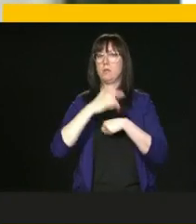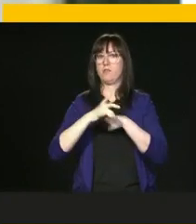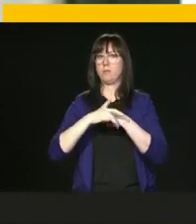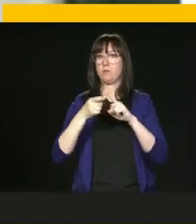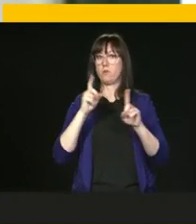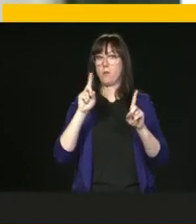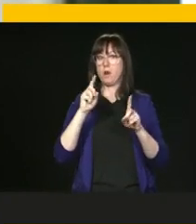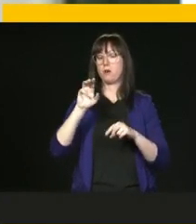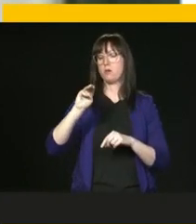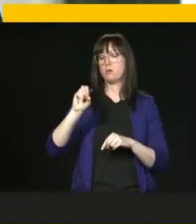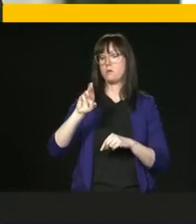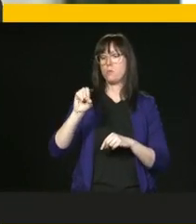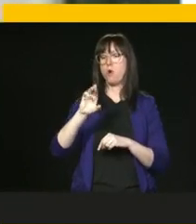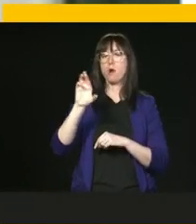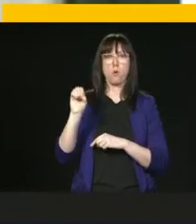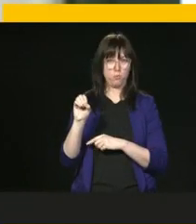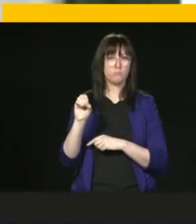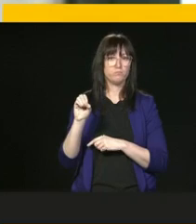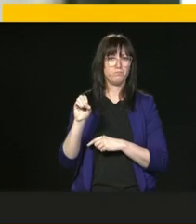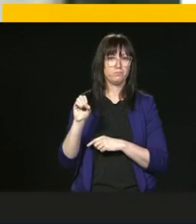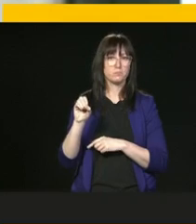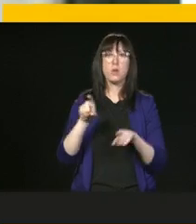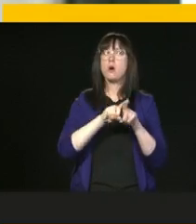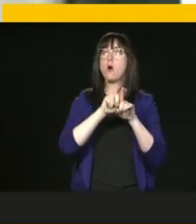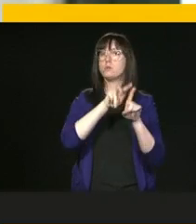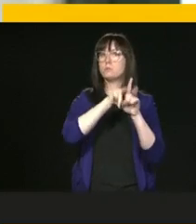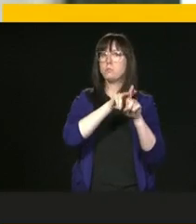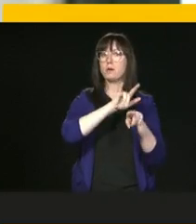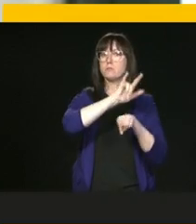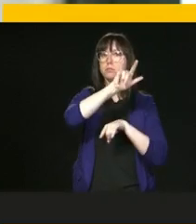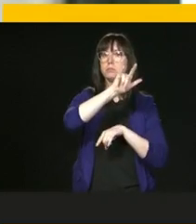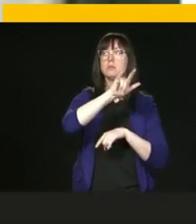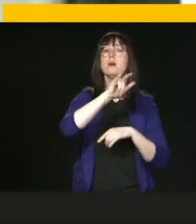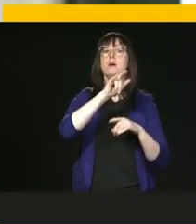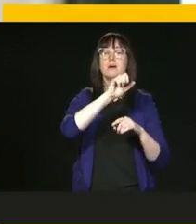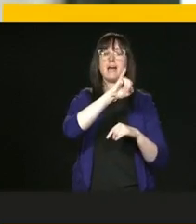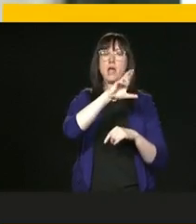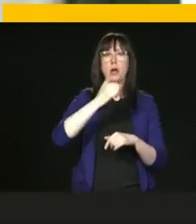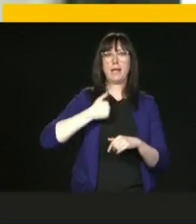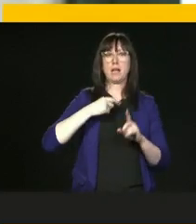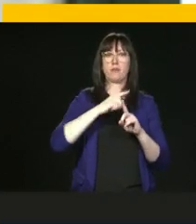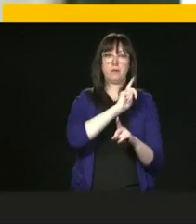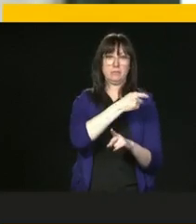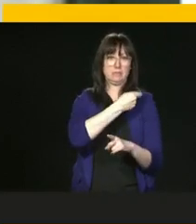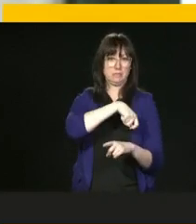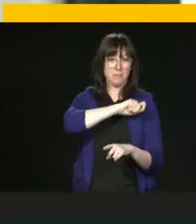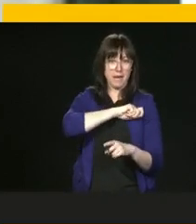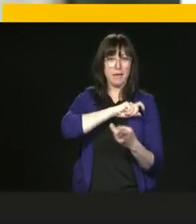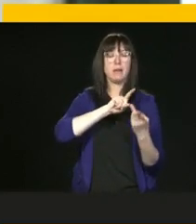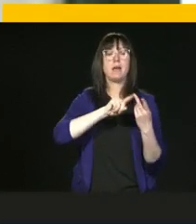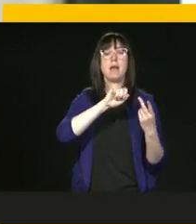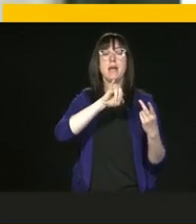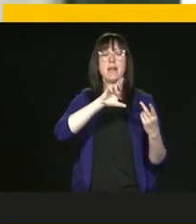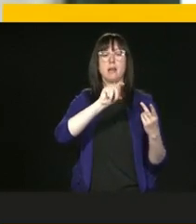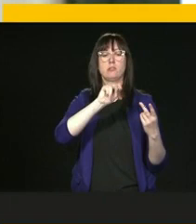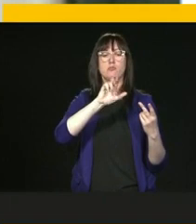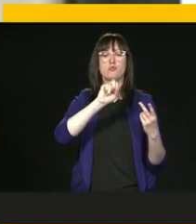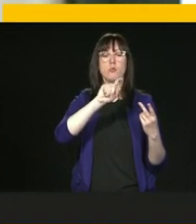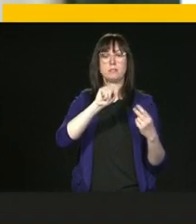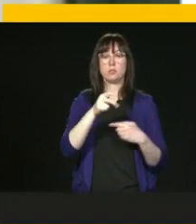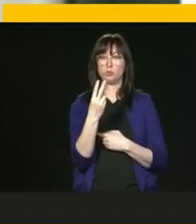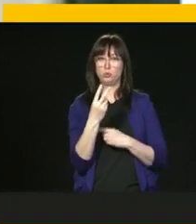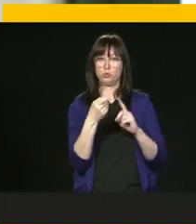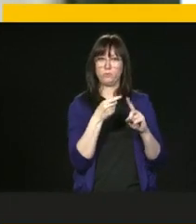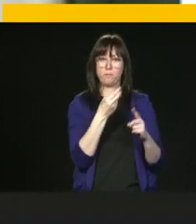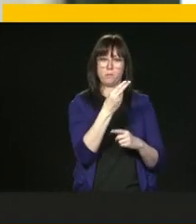Morocco. We've also helped secure an Air Canada flight from Spain, as well as Air Transat flights, including 2 from Honduras and